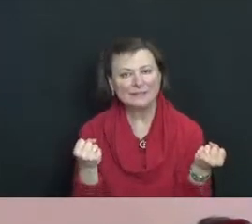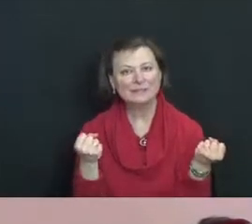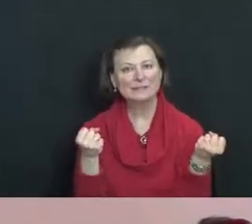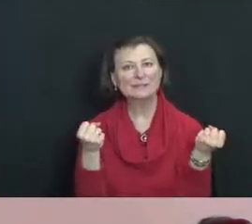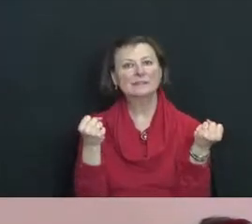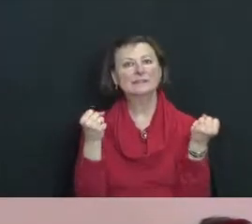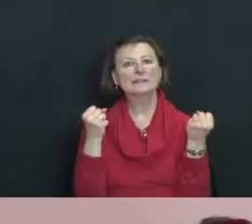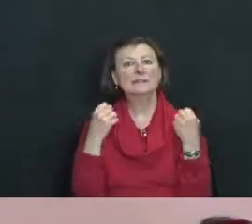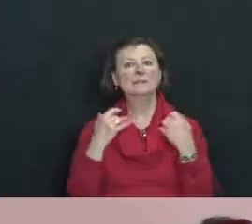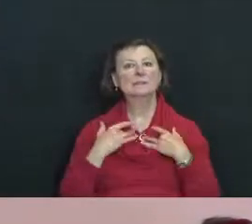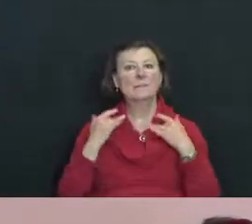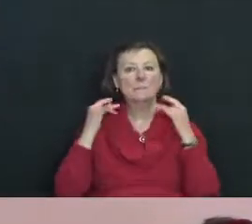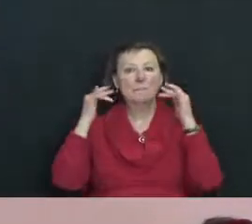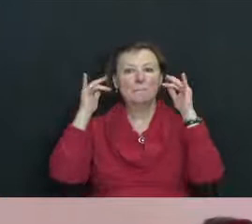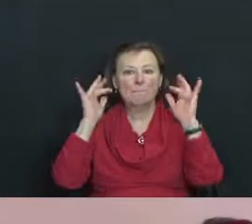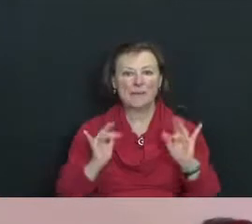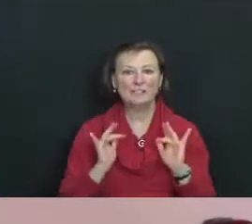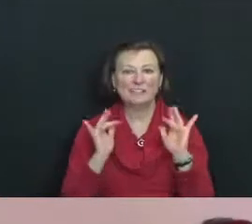compassionate,